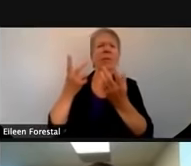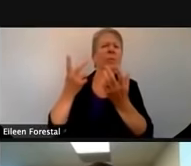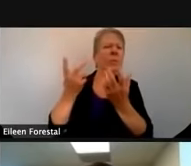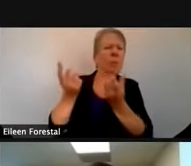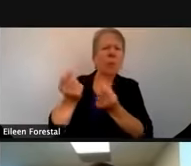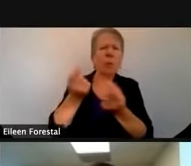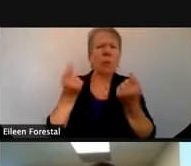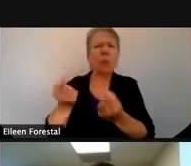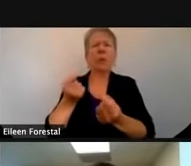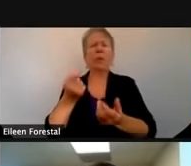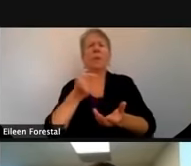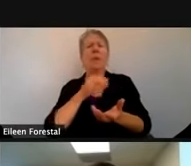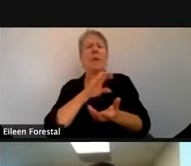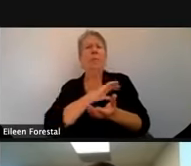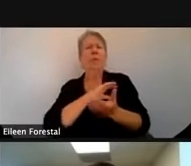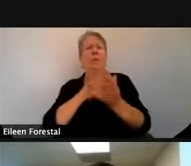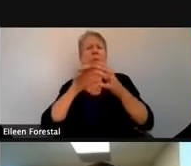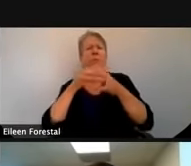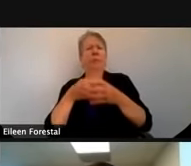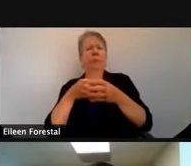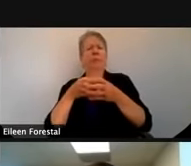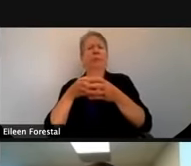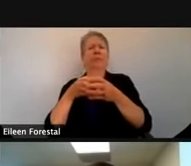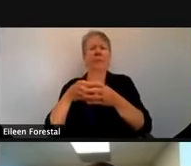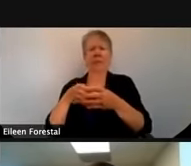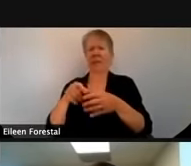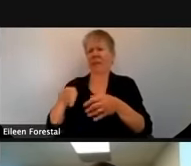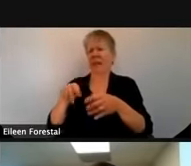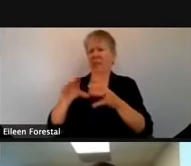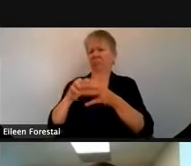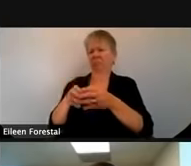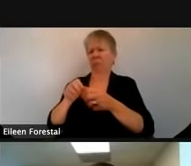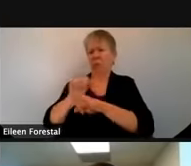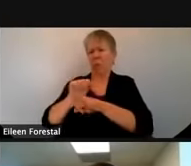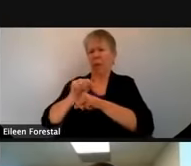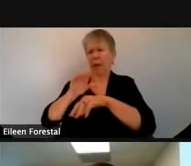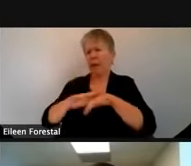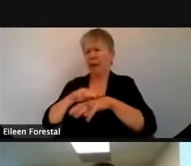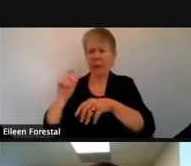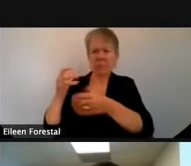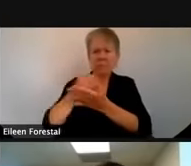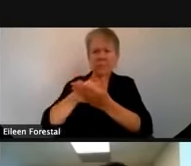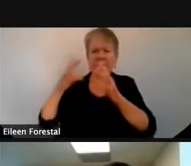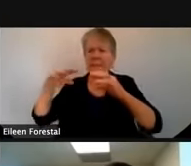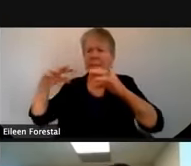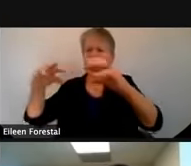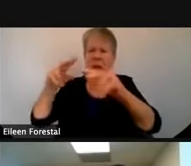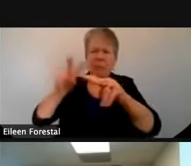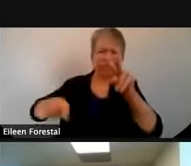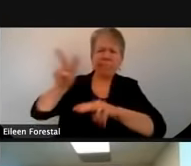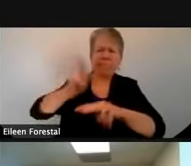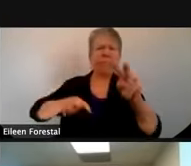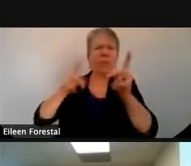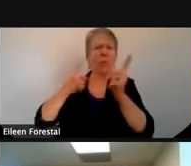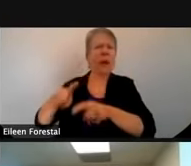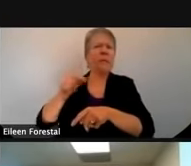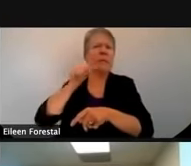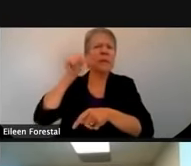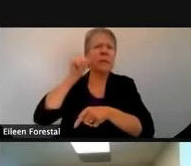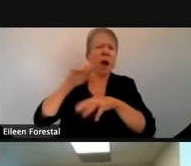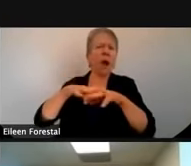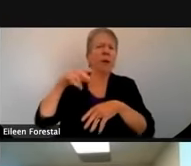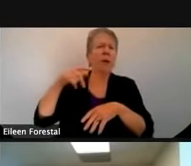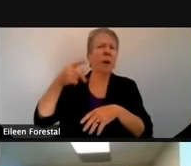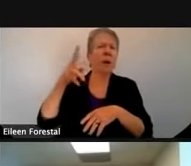I just really close. There's plenty of ways for people to make their voices heard, but when they endanger the lives of those